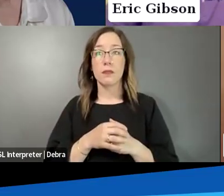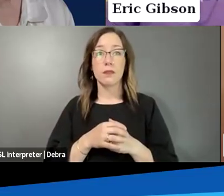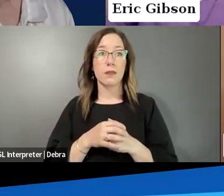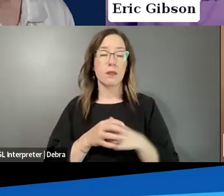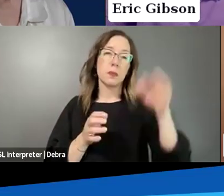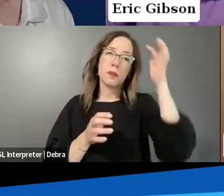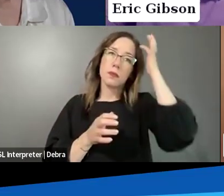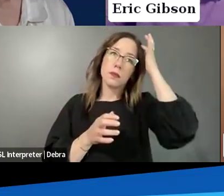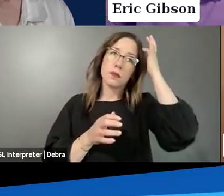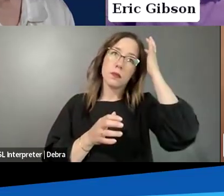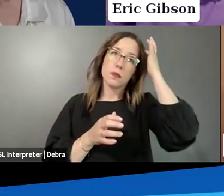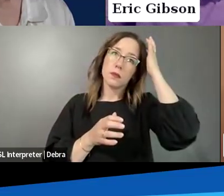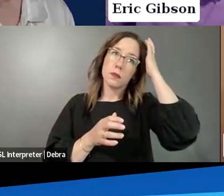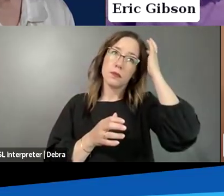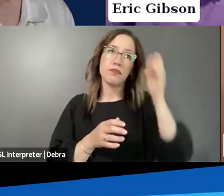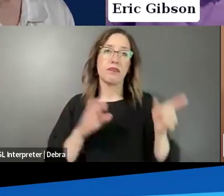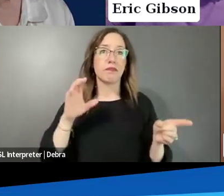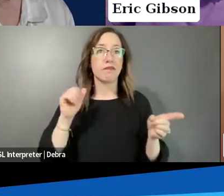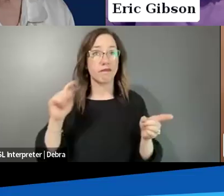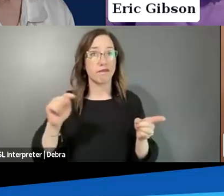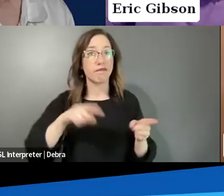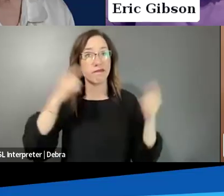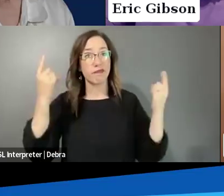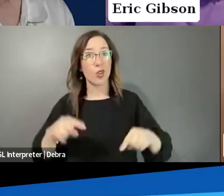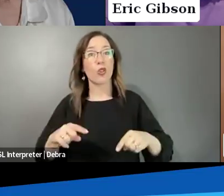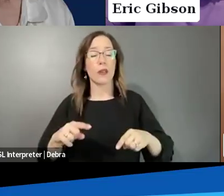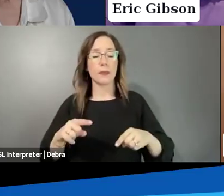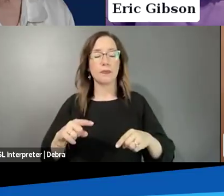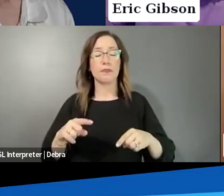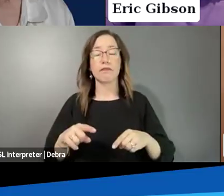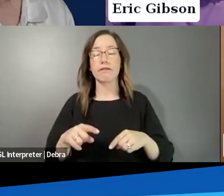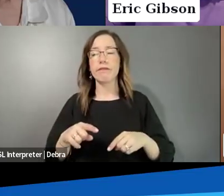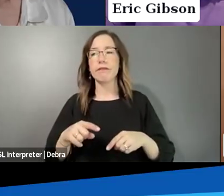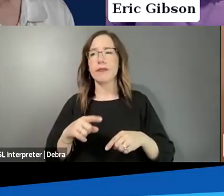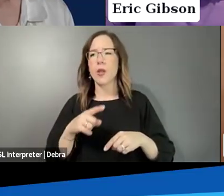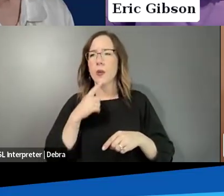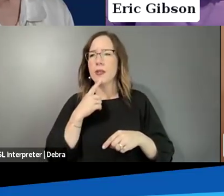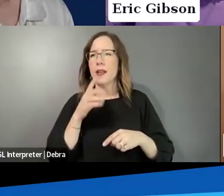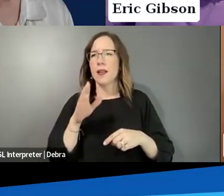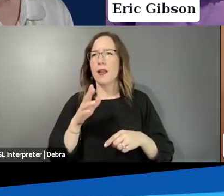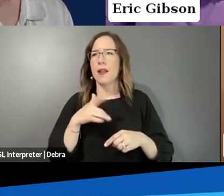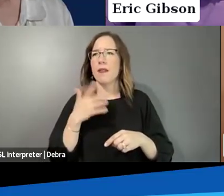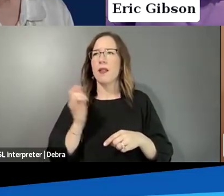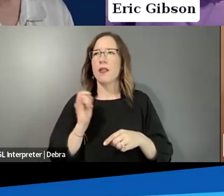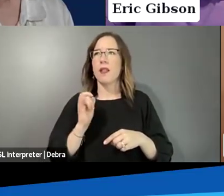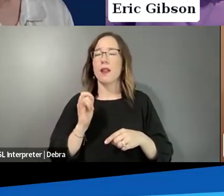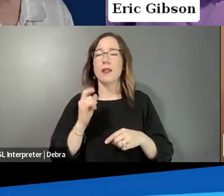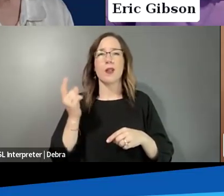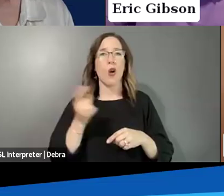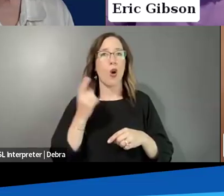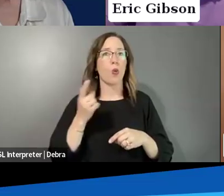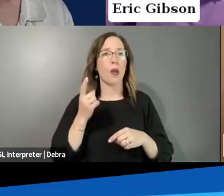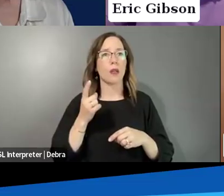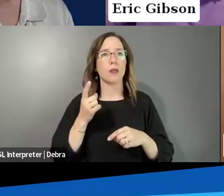I I so agree. And one of the things I was just gonna say is I feel like it's also always an uphill